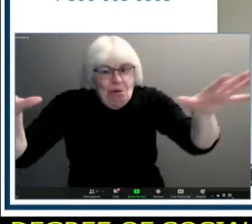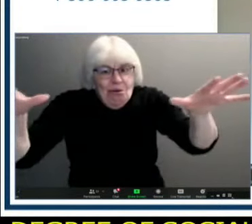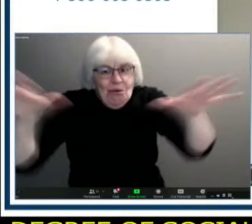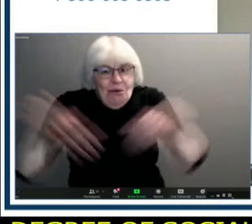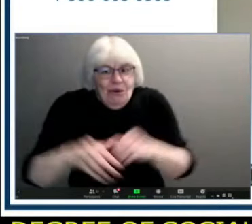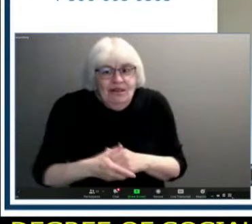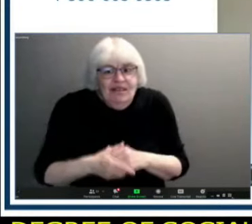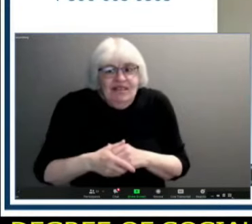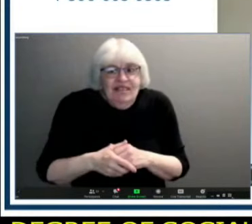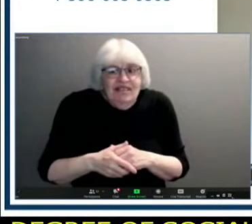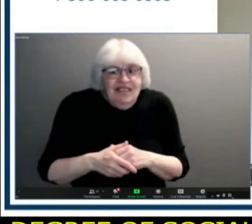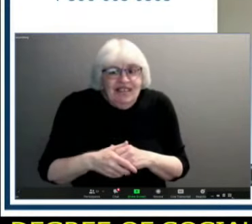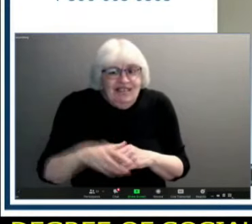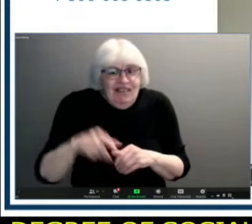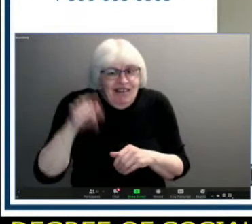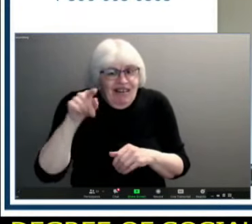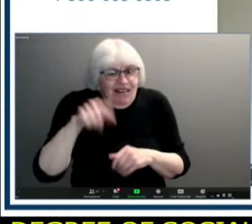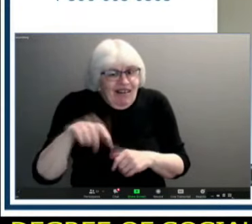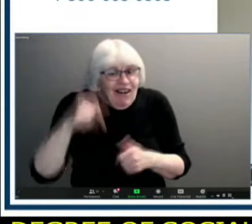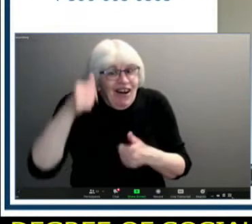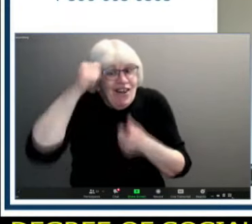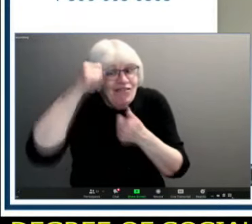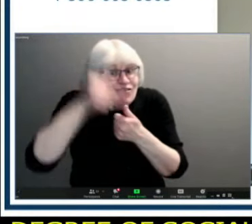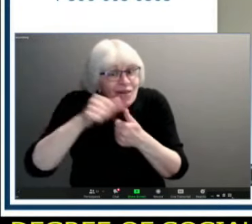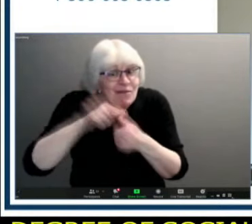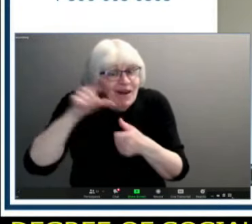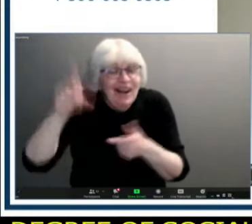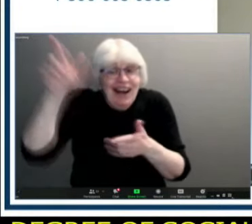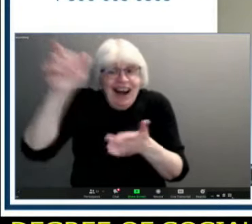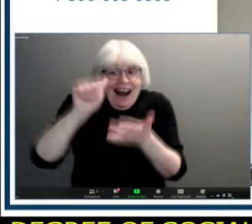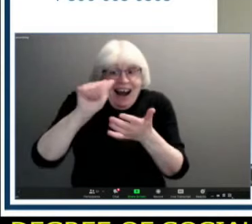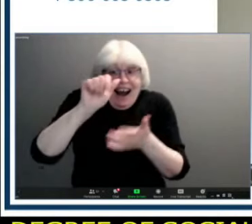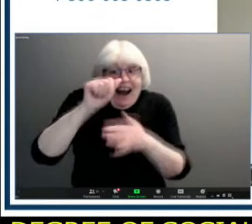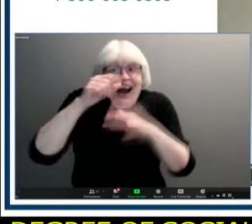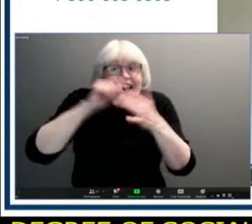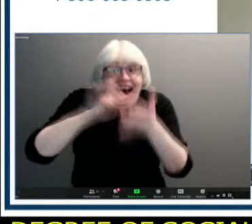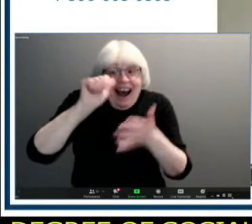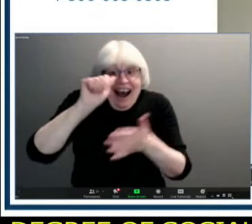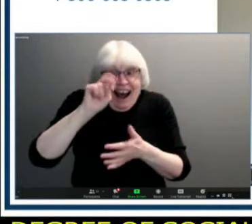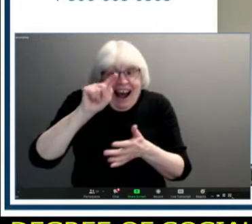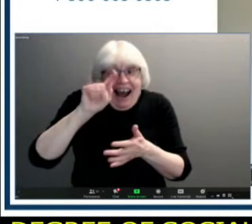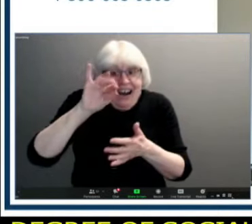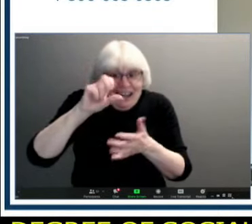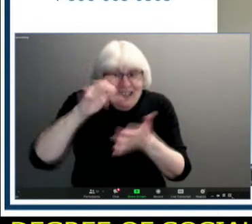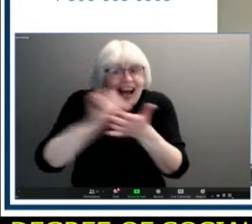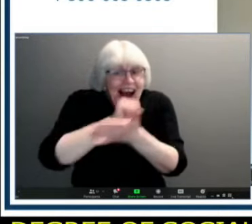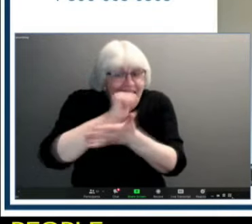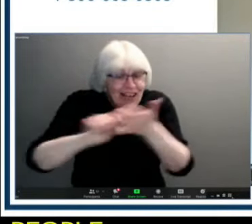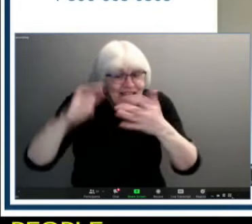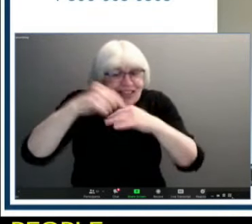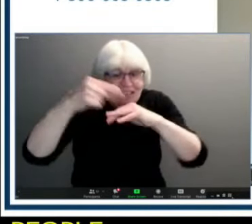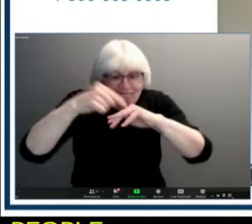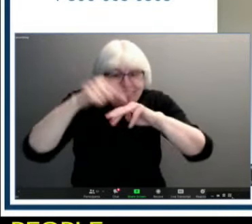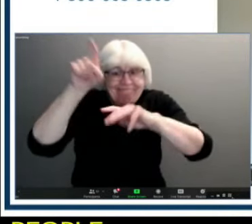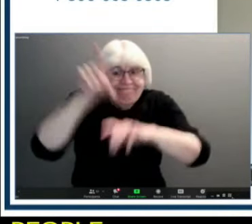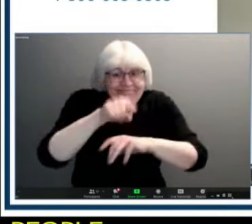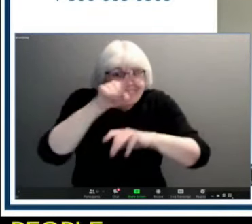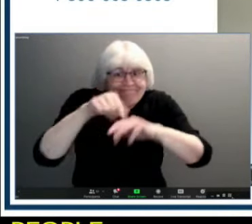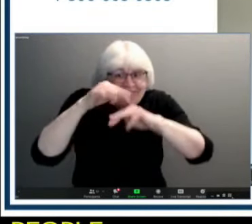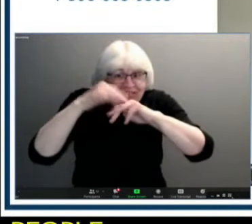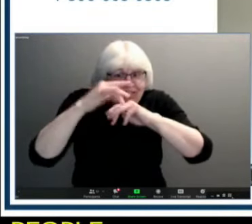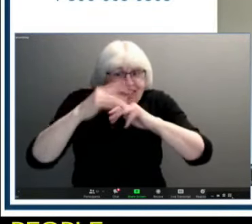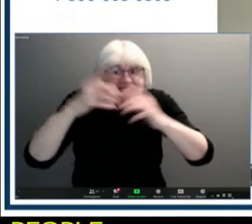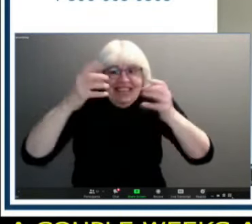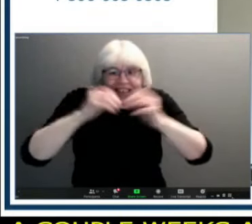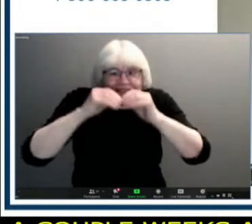the X-ring ceremony, that was a very unfortunate event. That if that would happen in a different location with the same